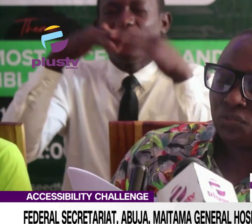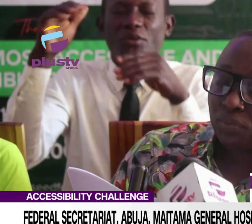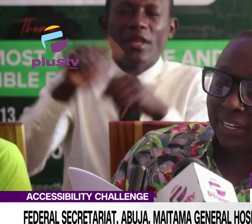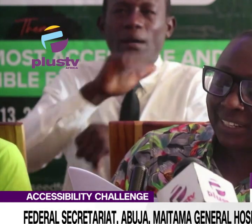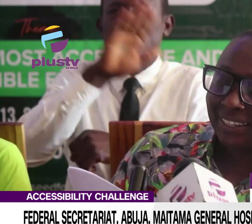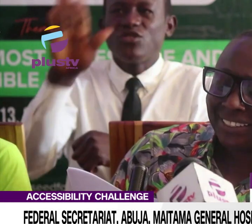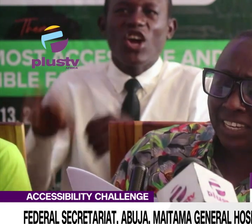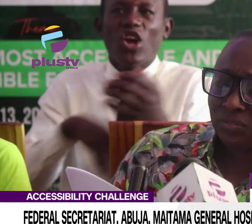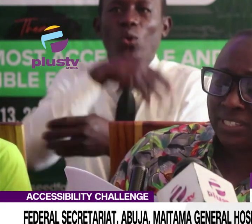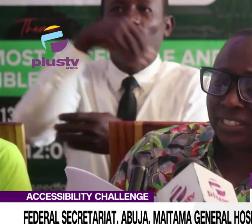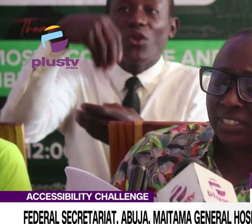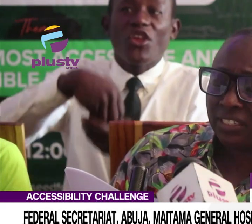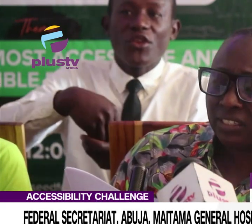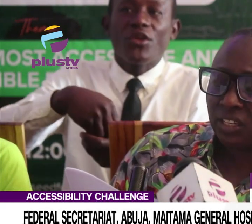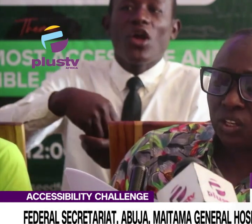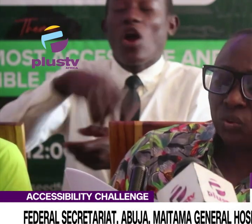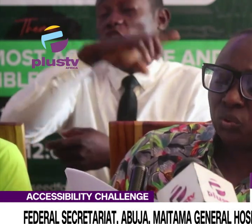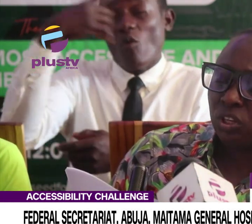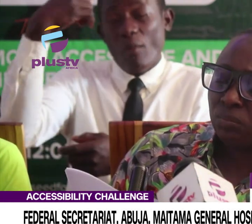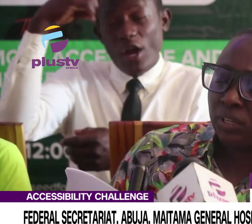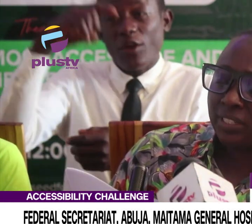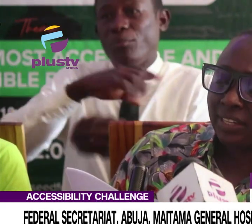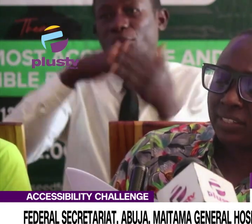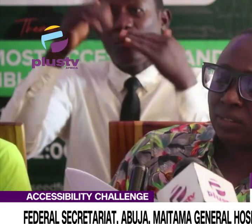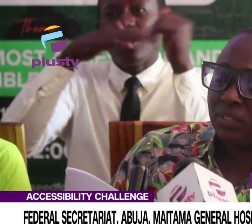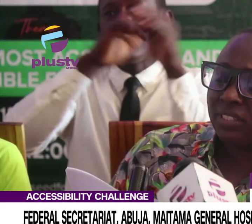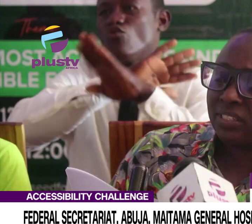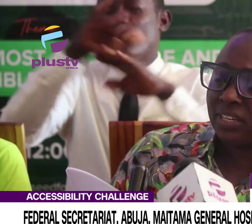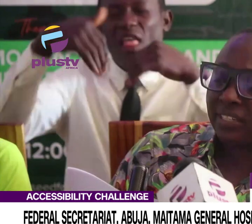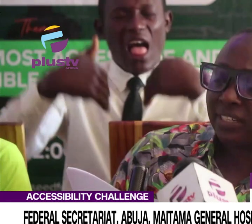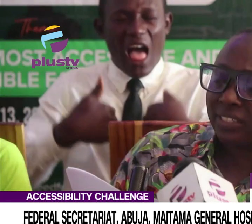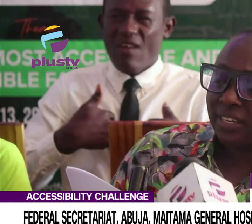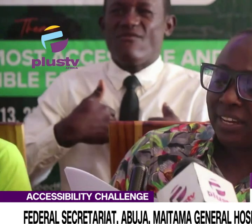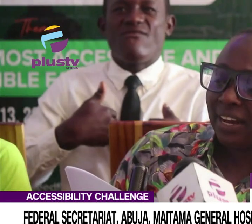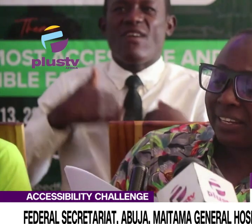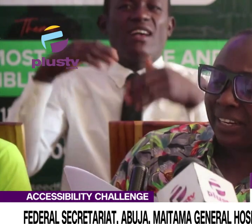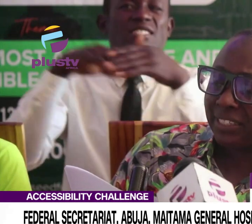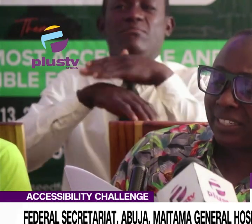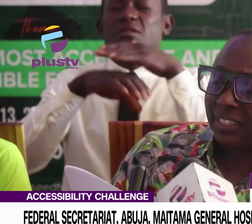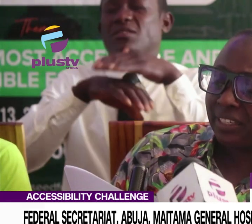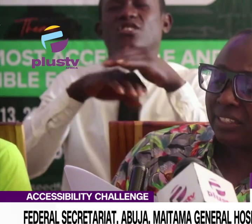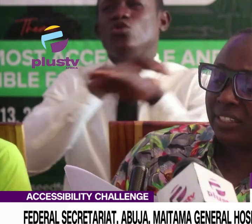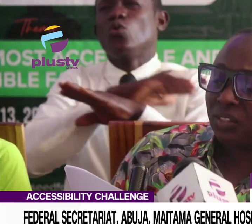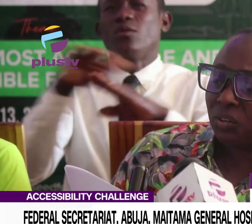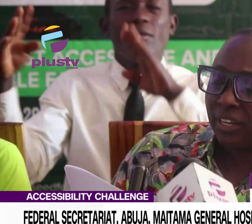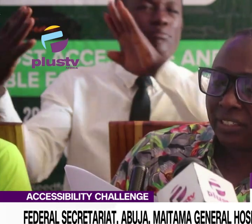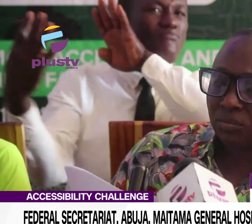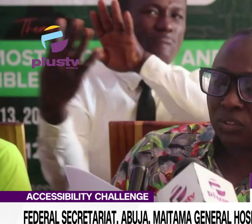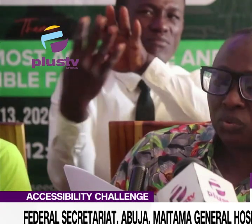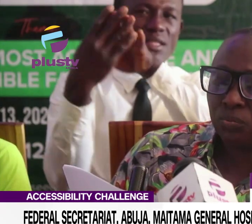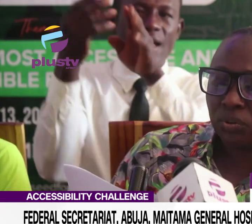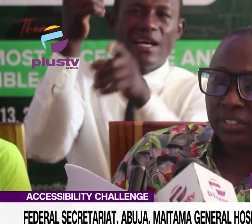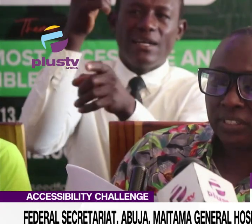critical government and healthcare facilities, do not meet accessibility standards, highlighting the